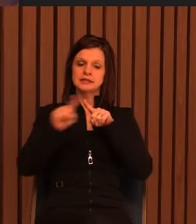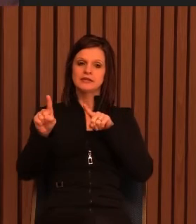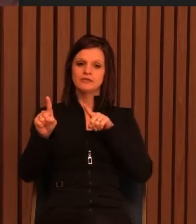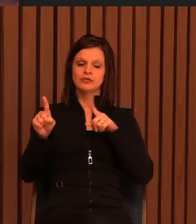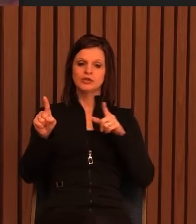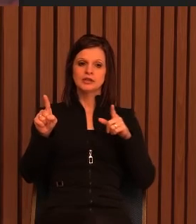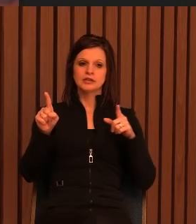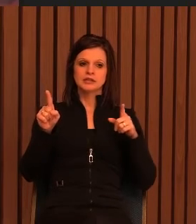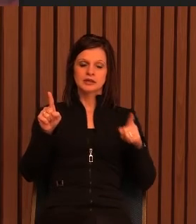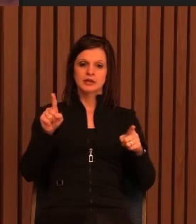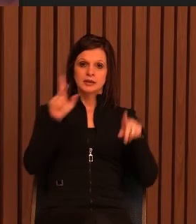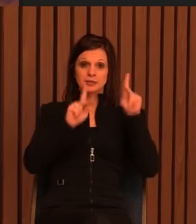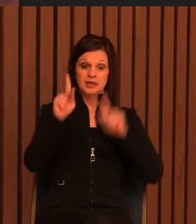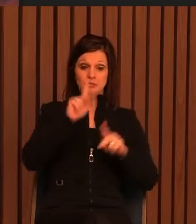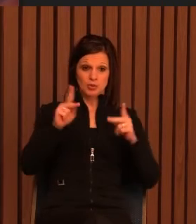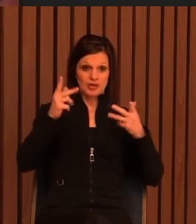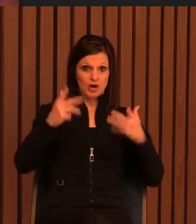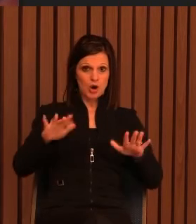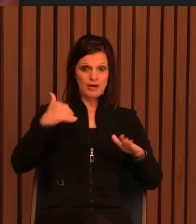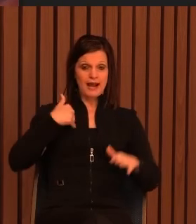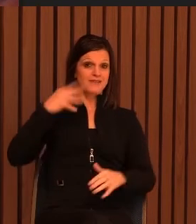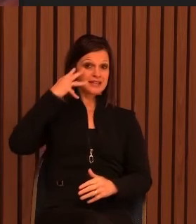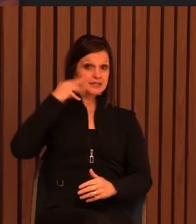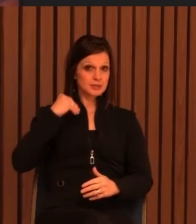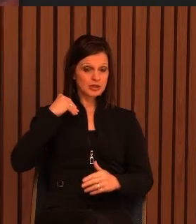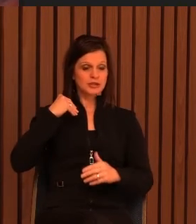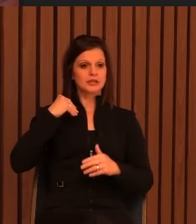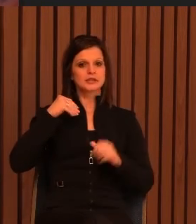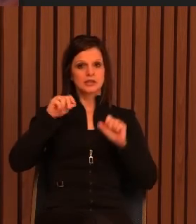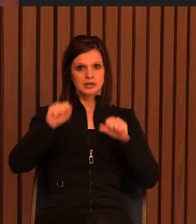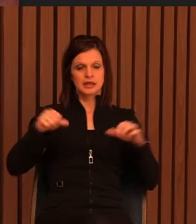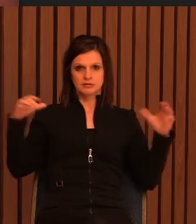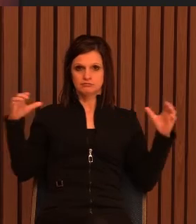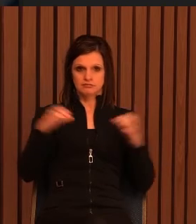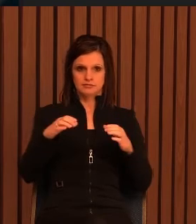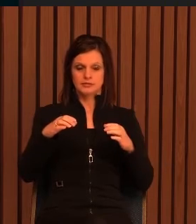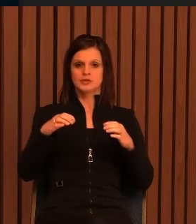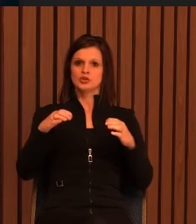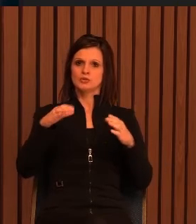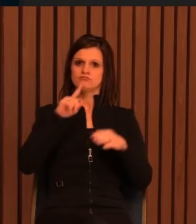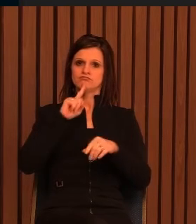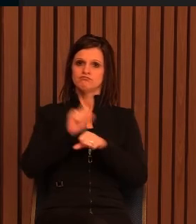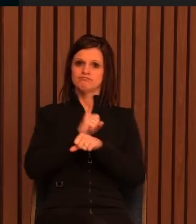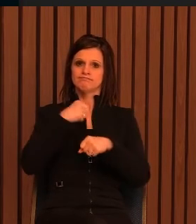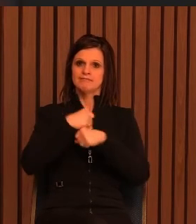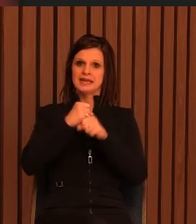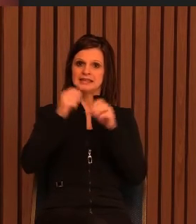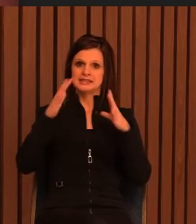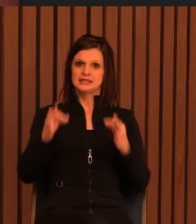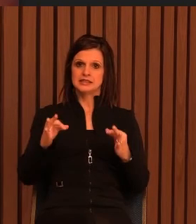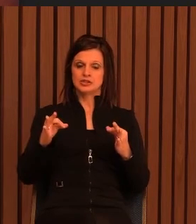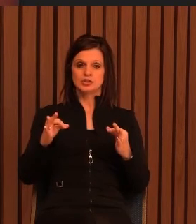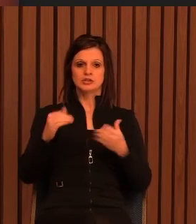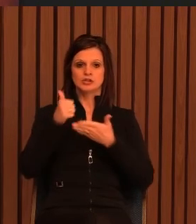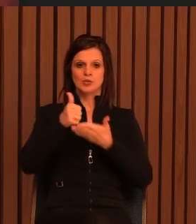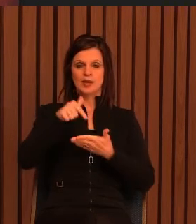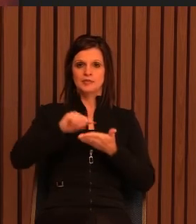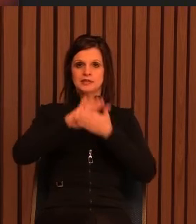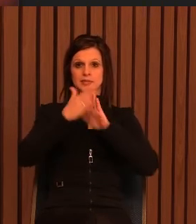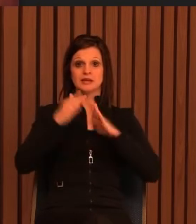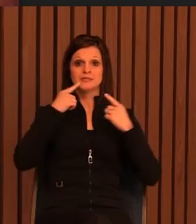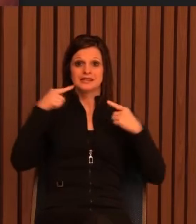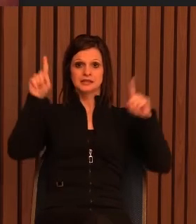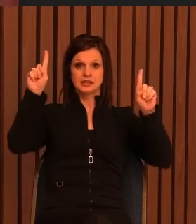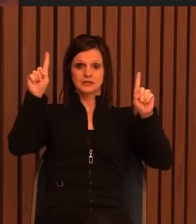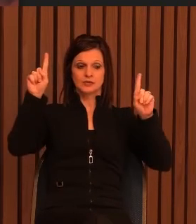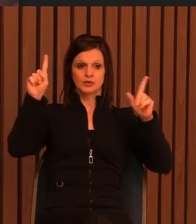skin in the game, that can come together to make the decisions, to make this really have a good chance of success. I think if we don't